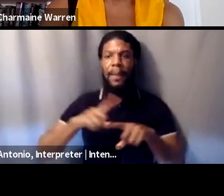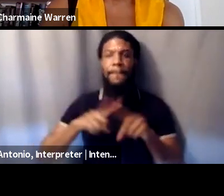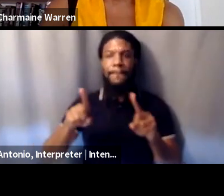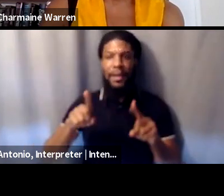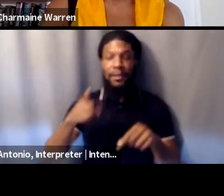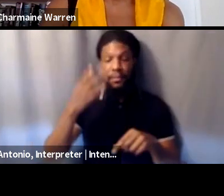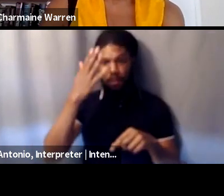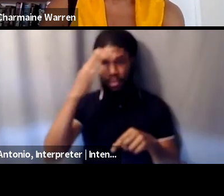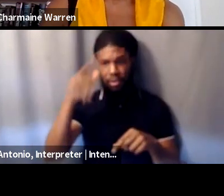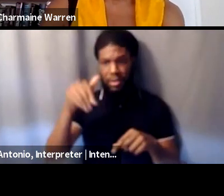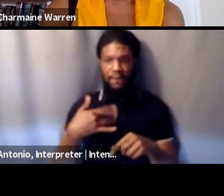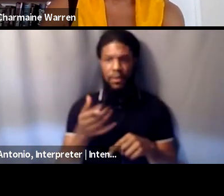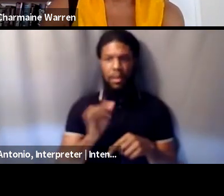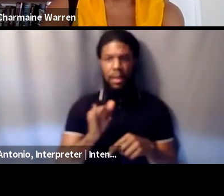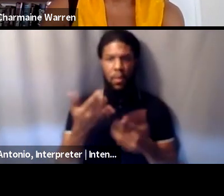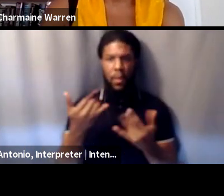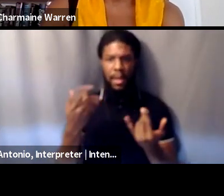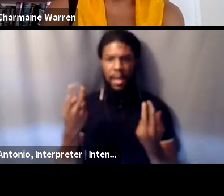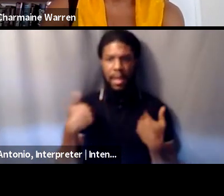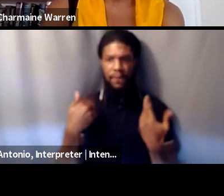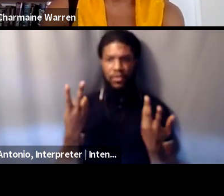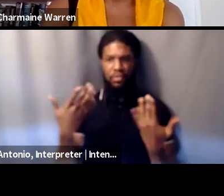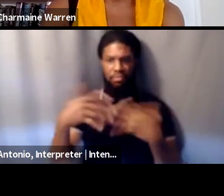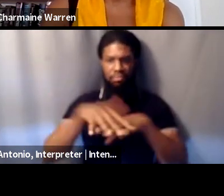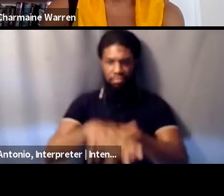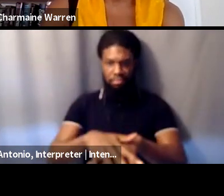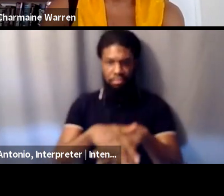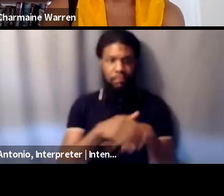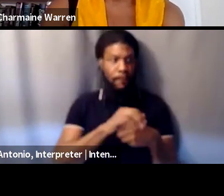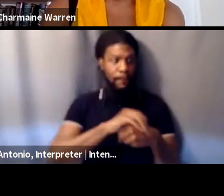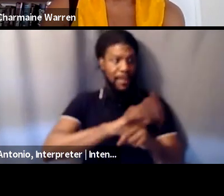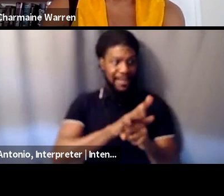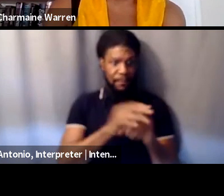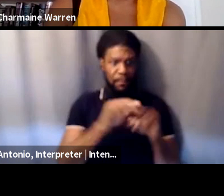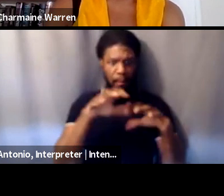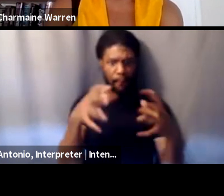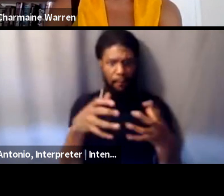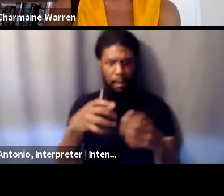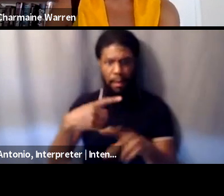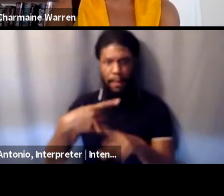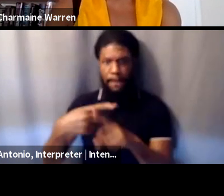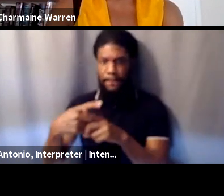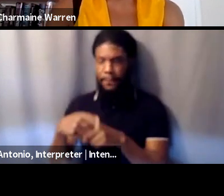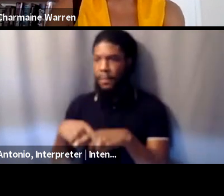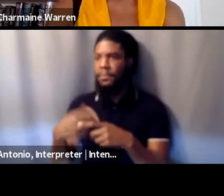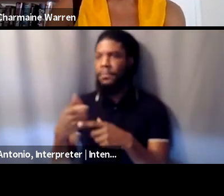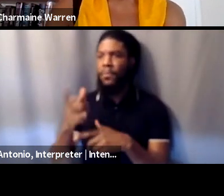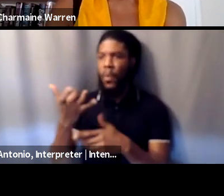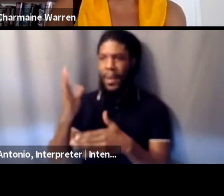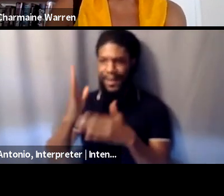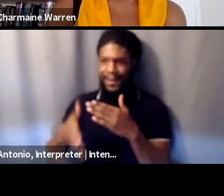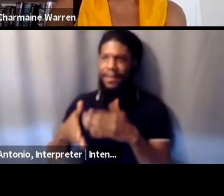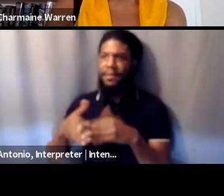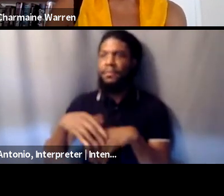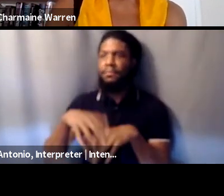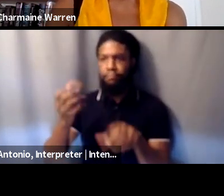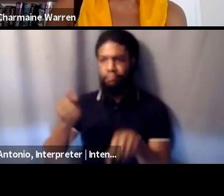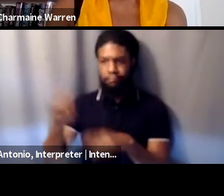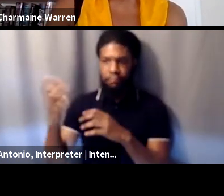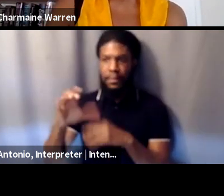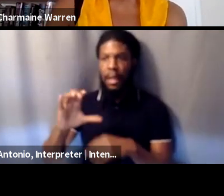and the end of capitalism and it's not so fictitious now to say like, what is the end of the world look like, you know?